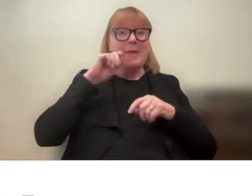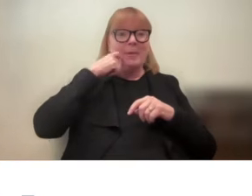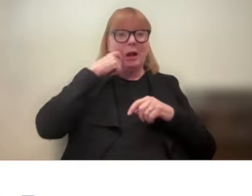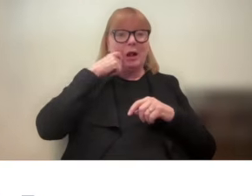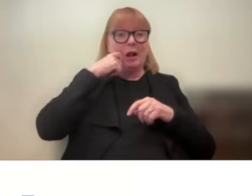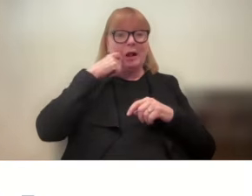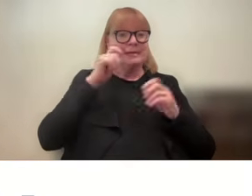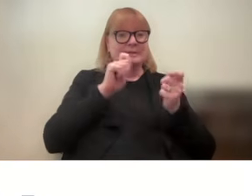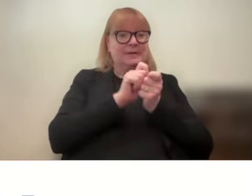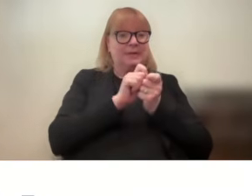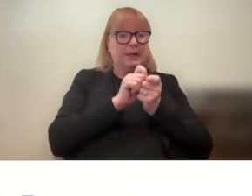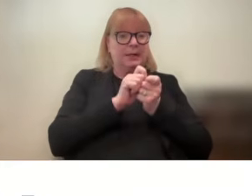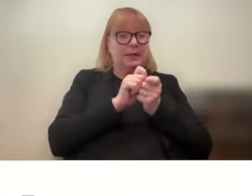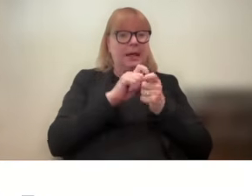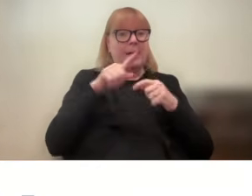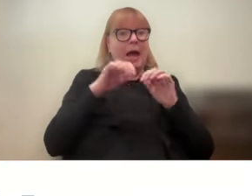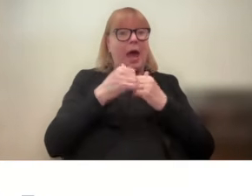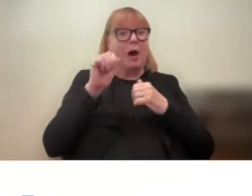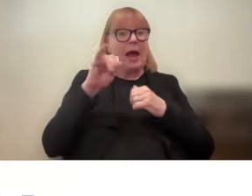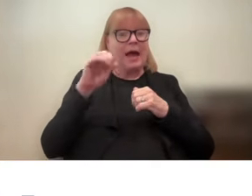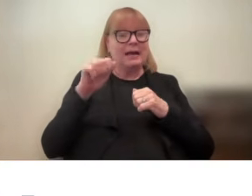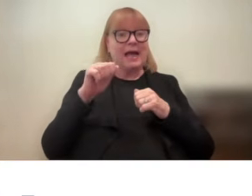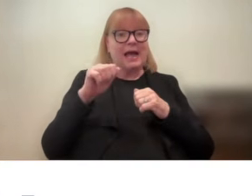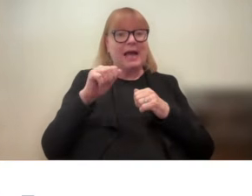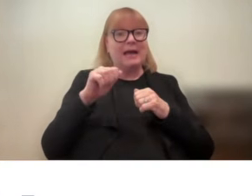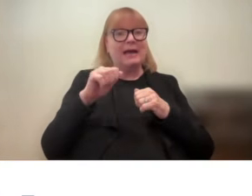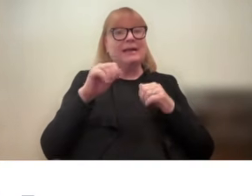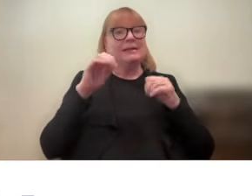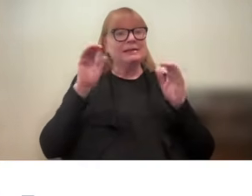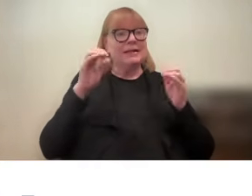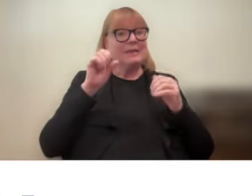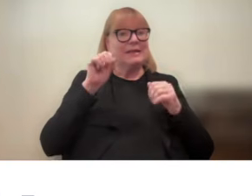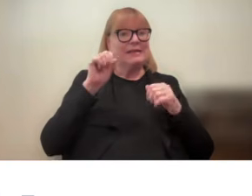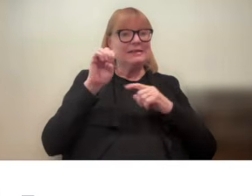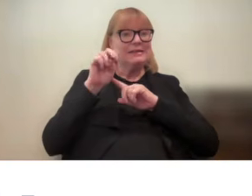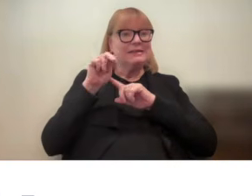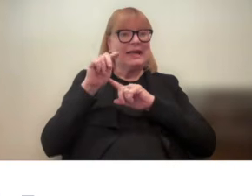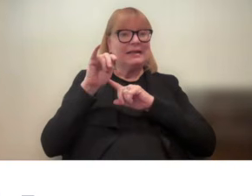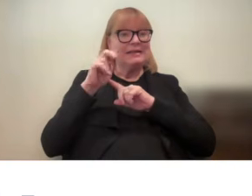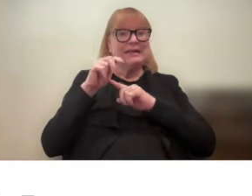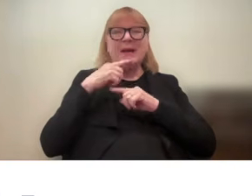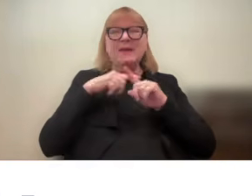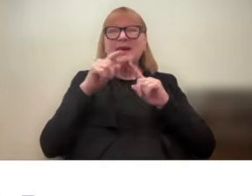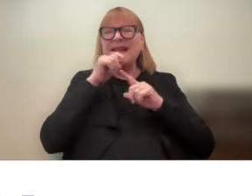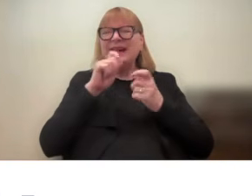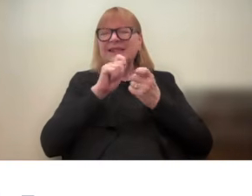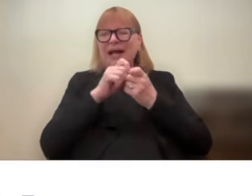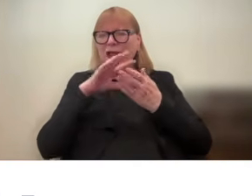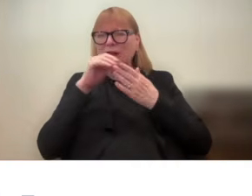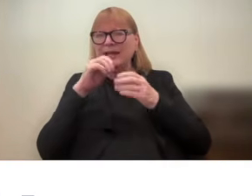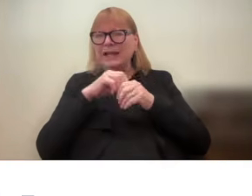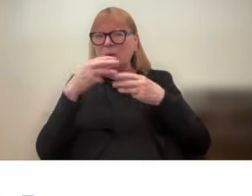Apple specifically about how AI can seem sentient, but when pushed, reveals that it's not exactly learning in the ways